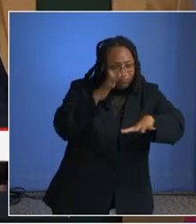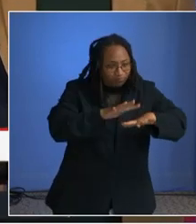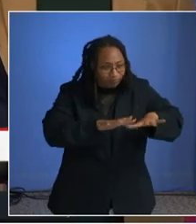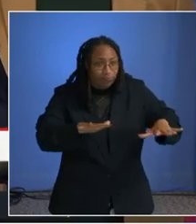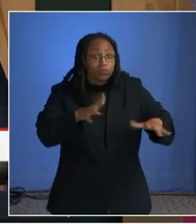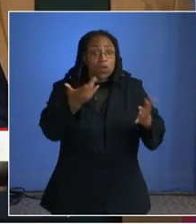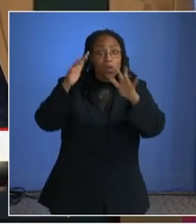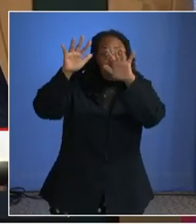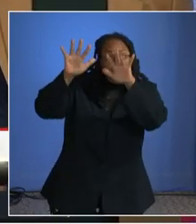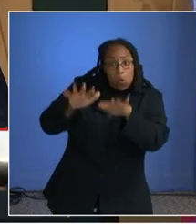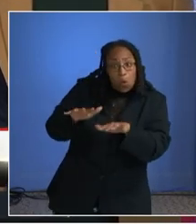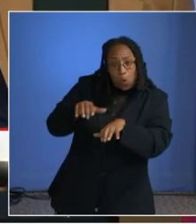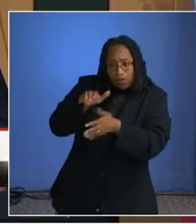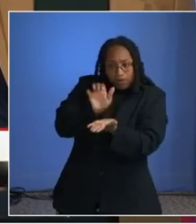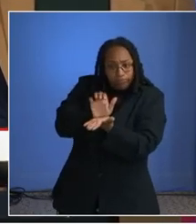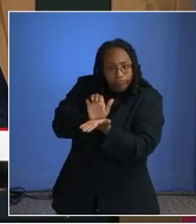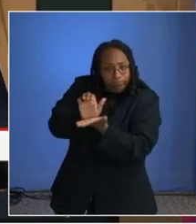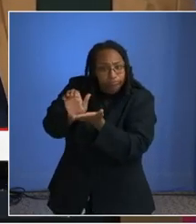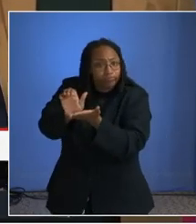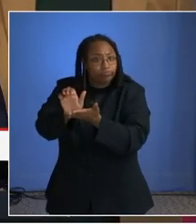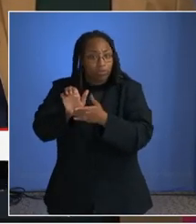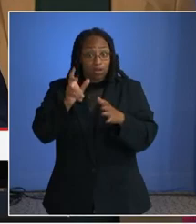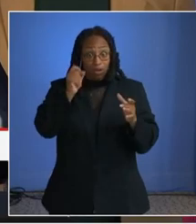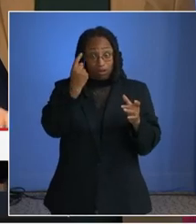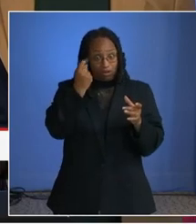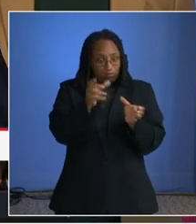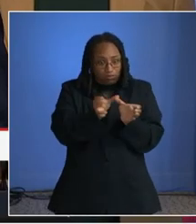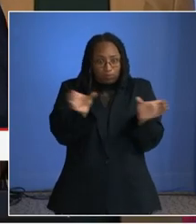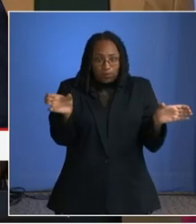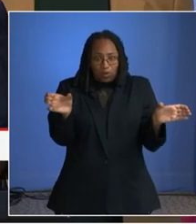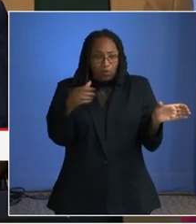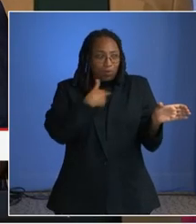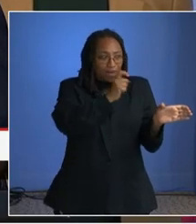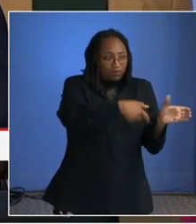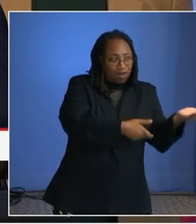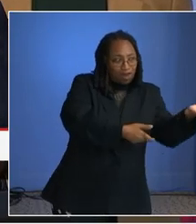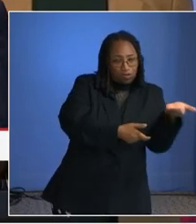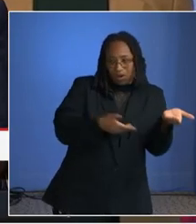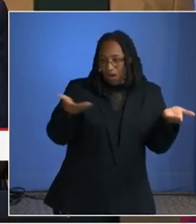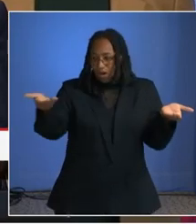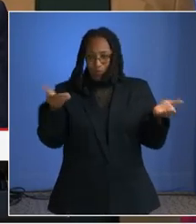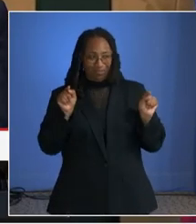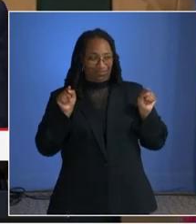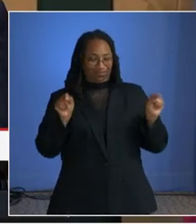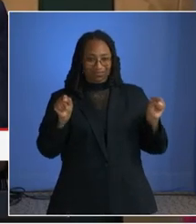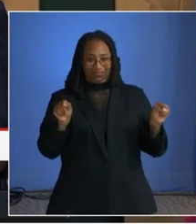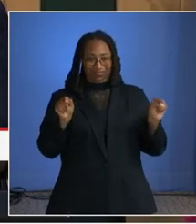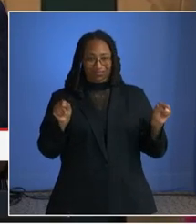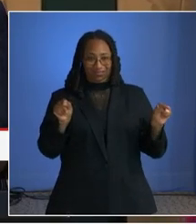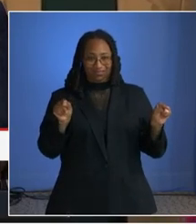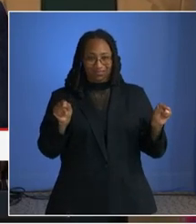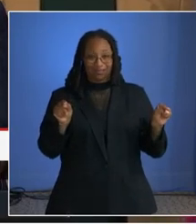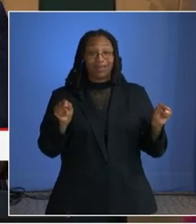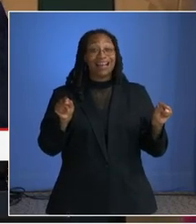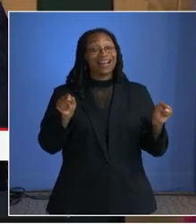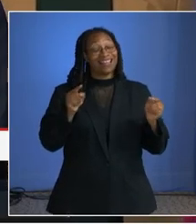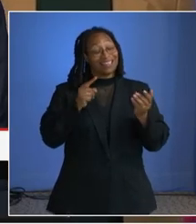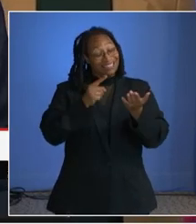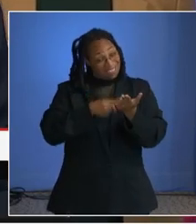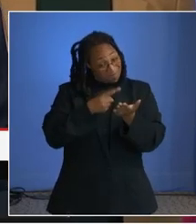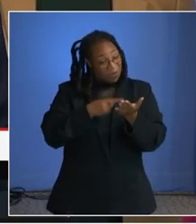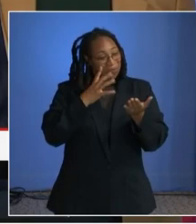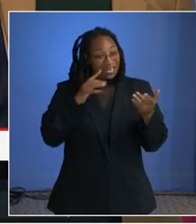wet or cold or slushy winter, you have leaf season overlap with snow season, and we'll have two separate teams at DPW doing